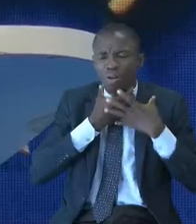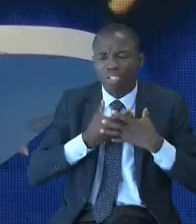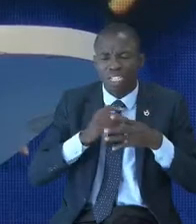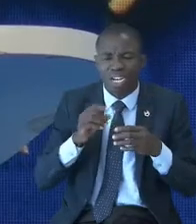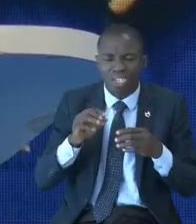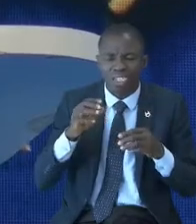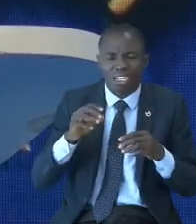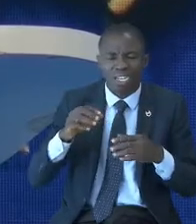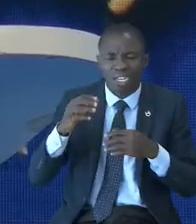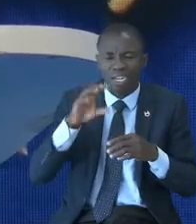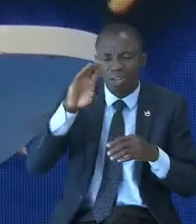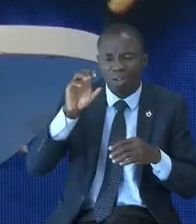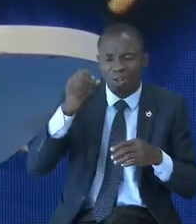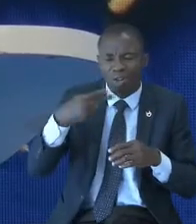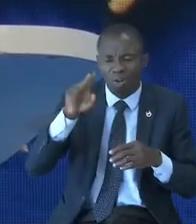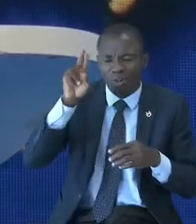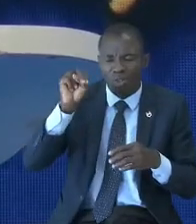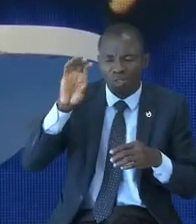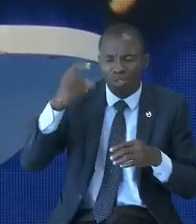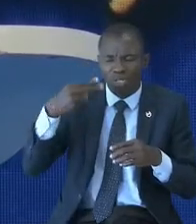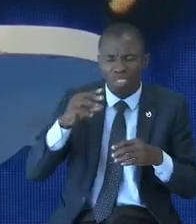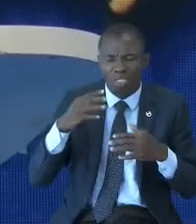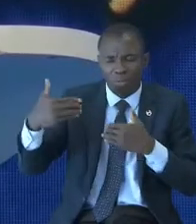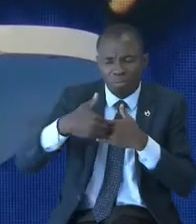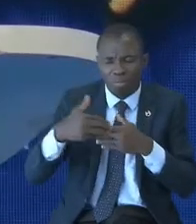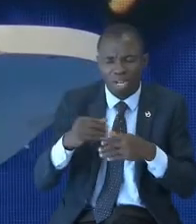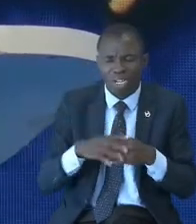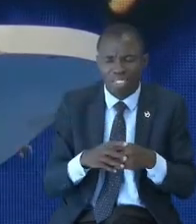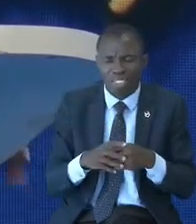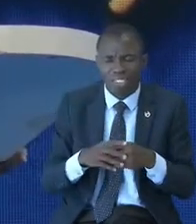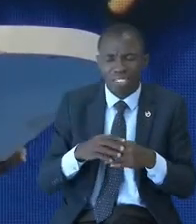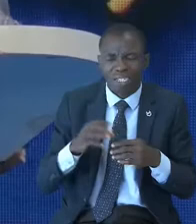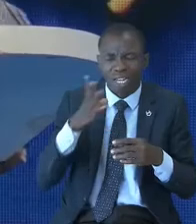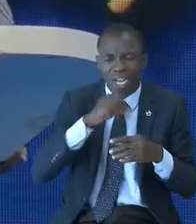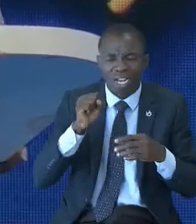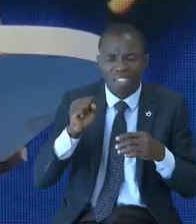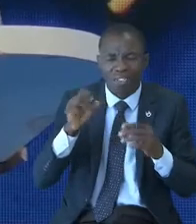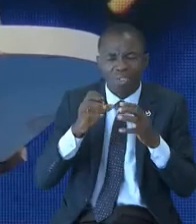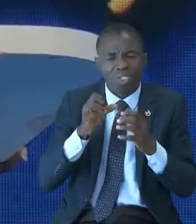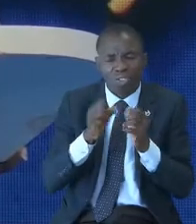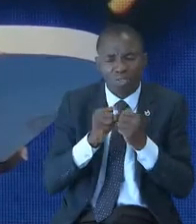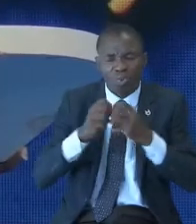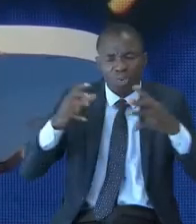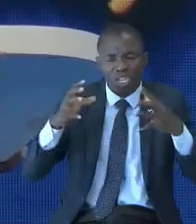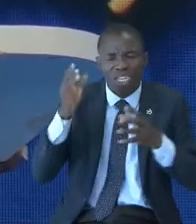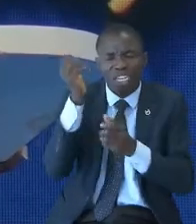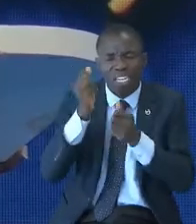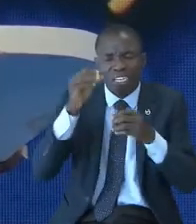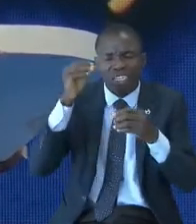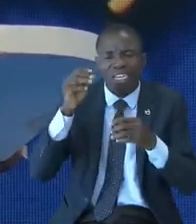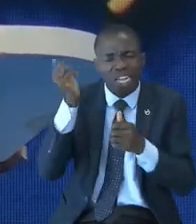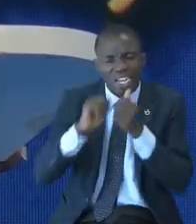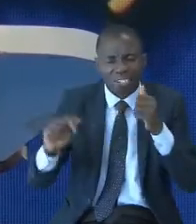hunchback, elephantiasis, swollen armpit, Lord, I pray, touch